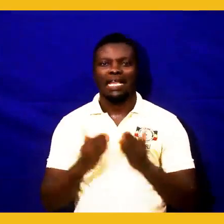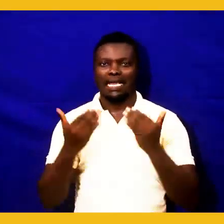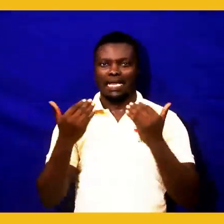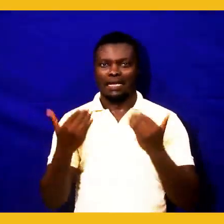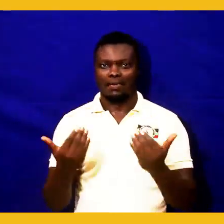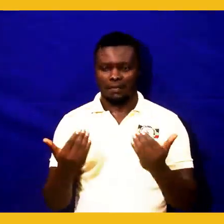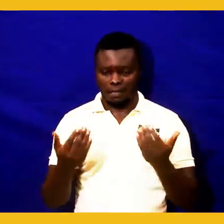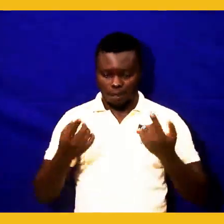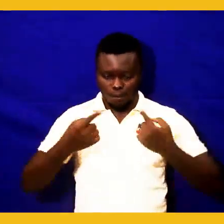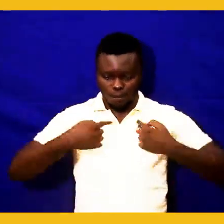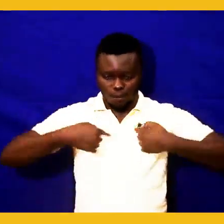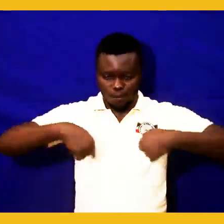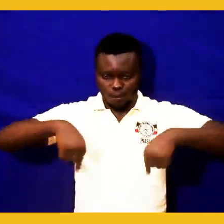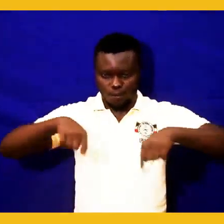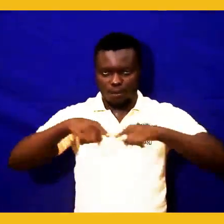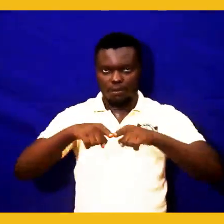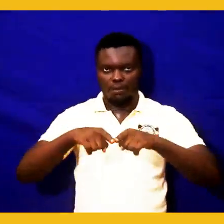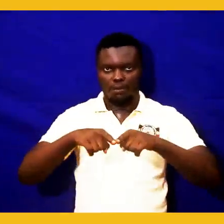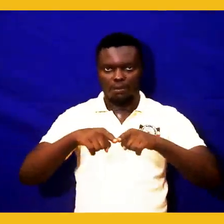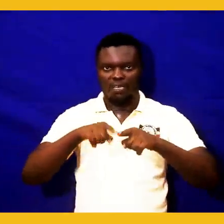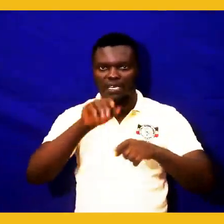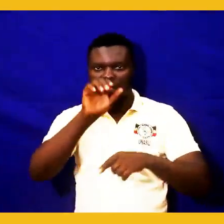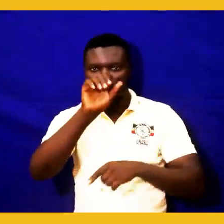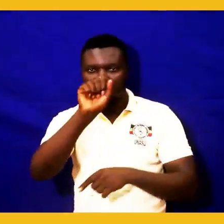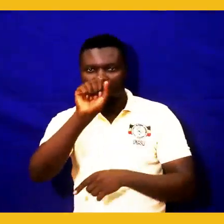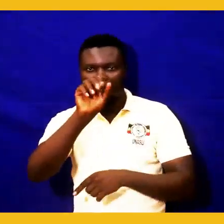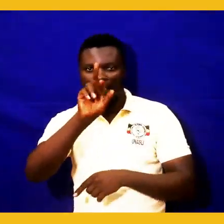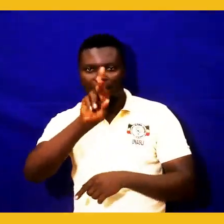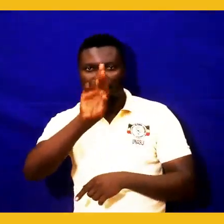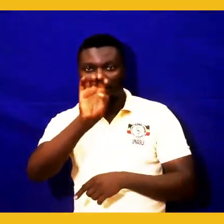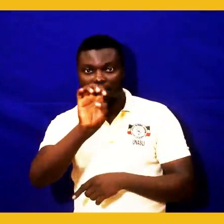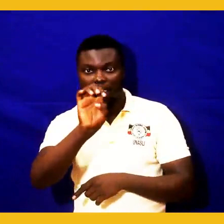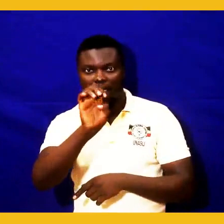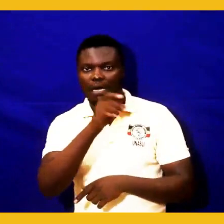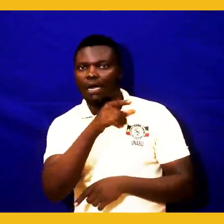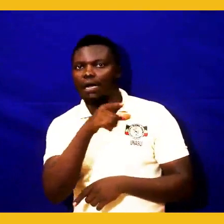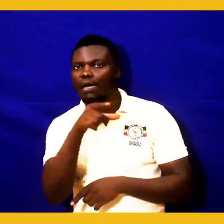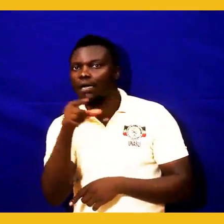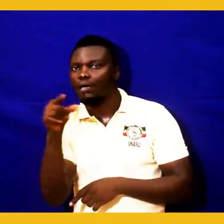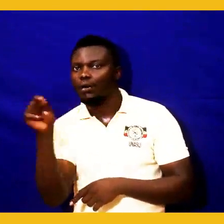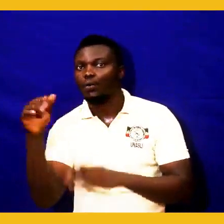we are going home.